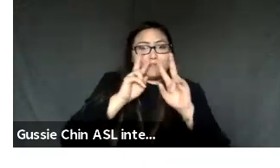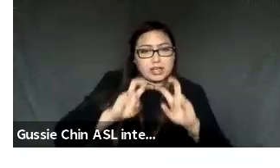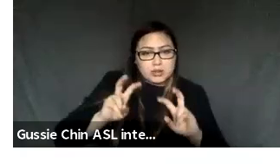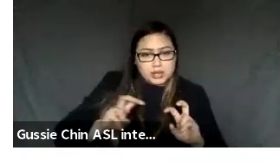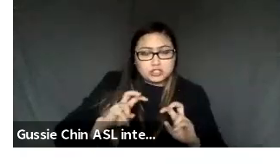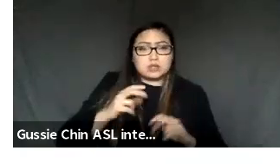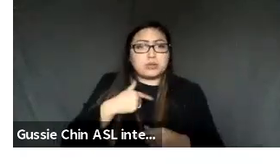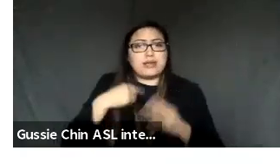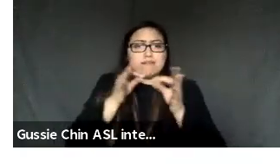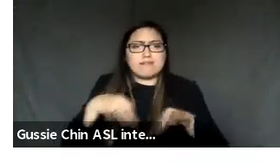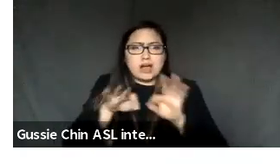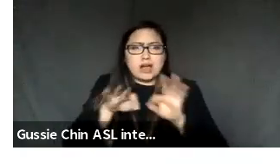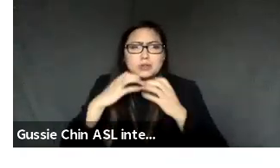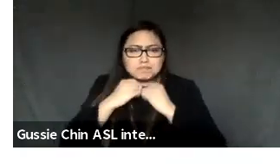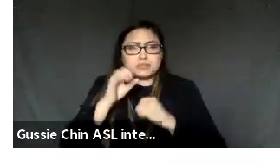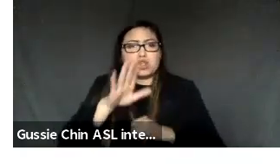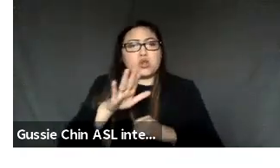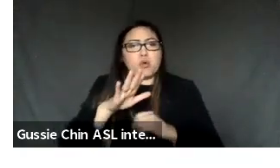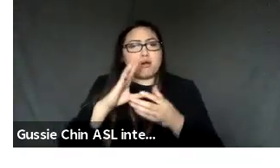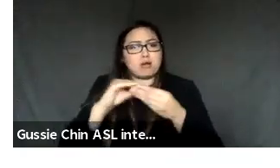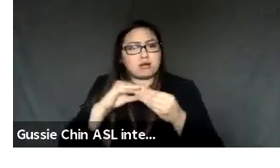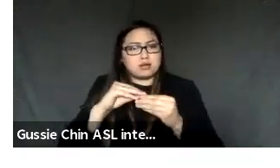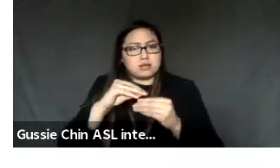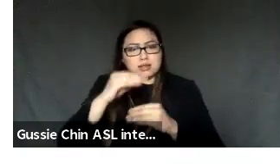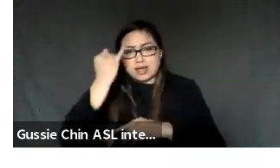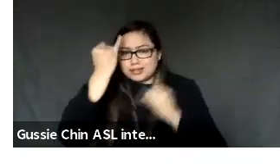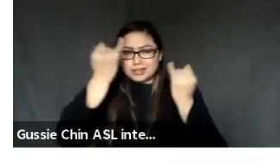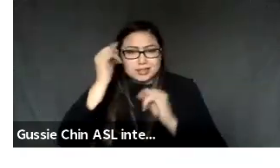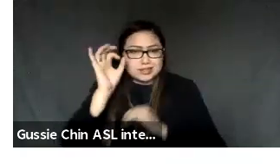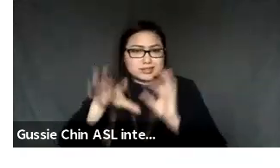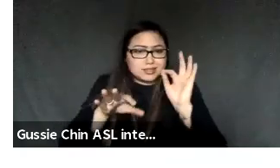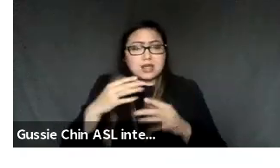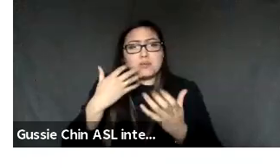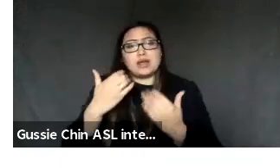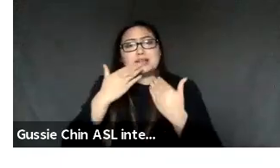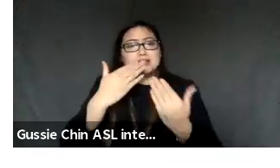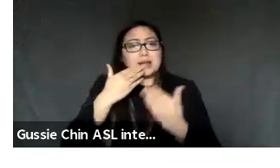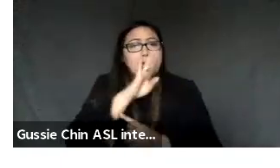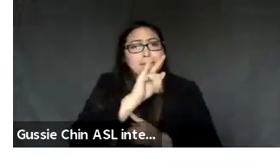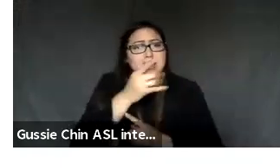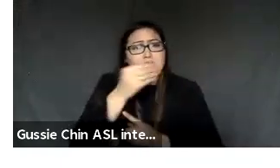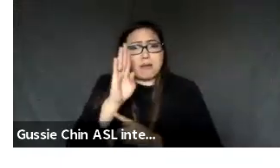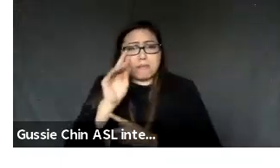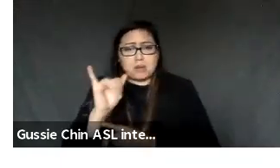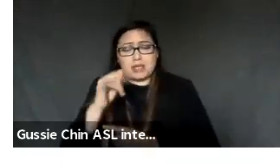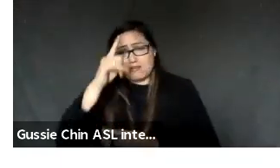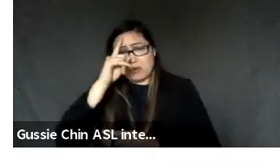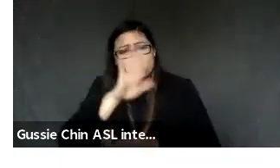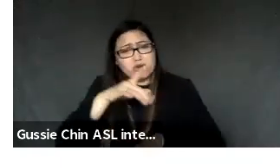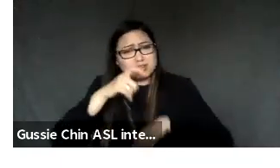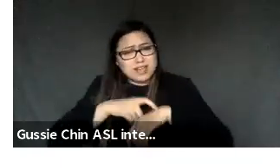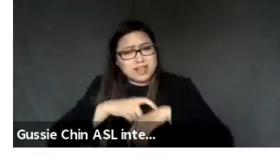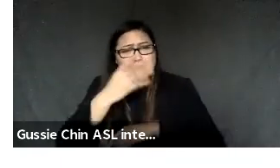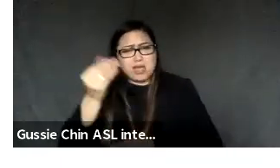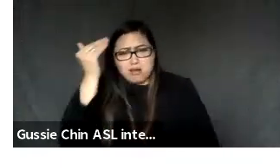input. We want to thank our speakers, Bill and Bobby, today for sharing their time and knowledge with